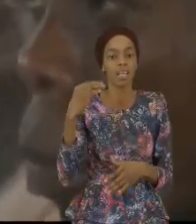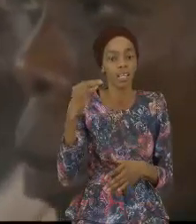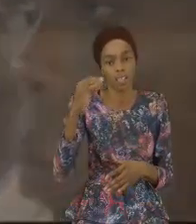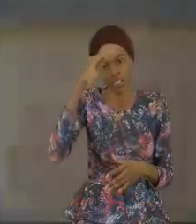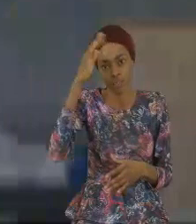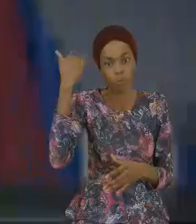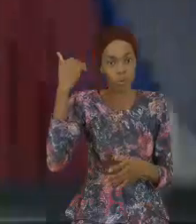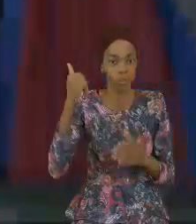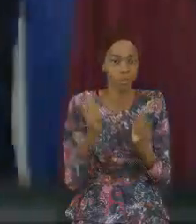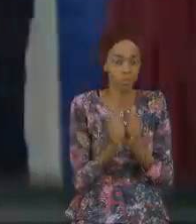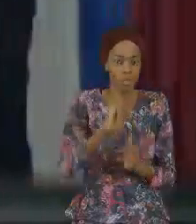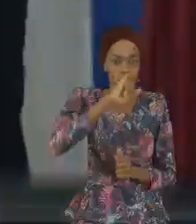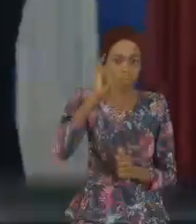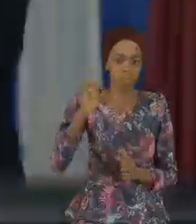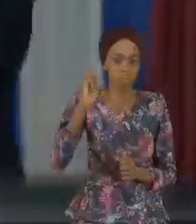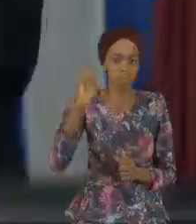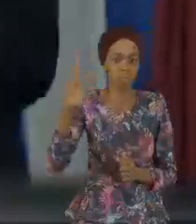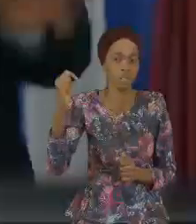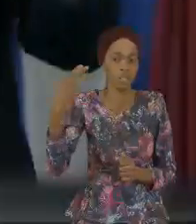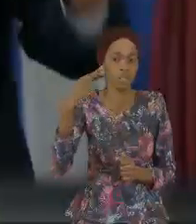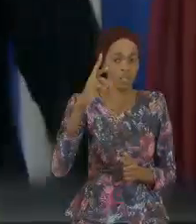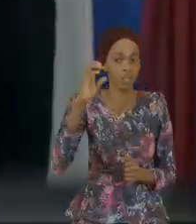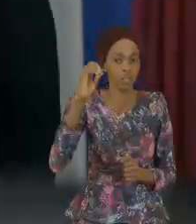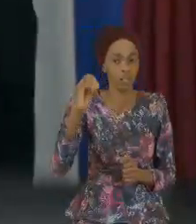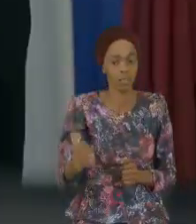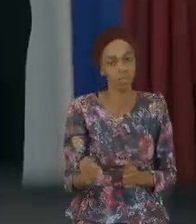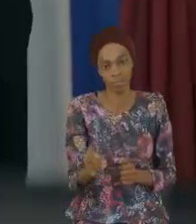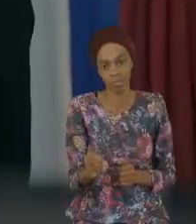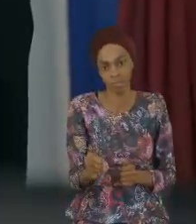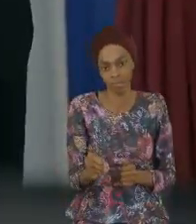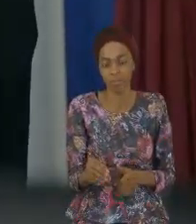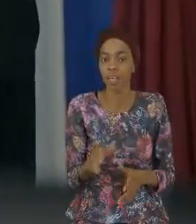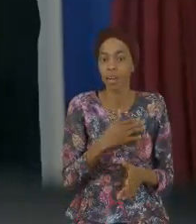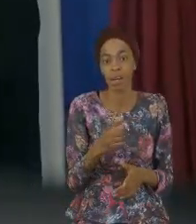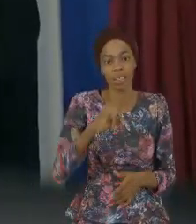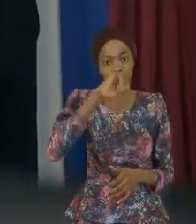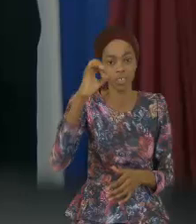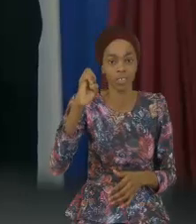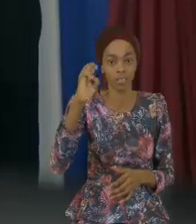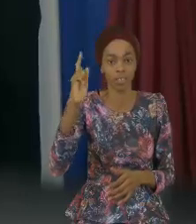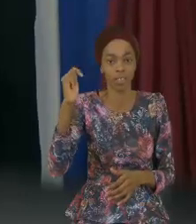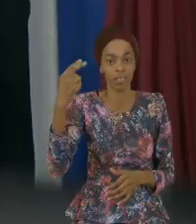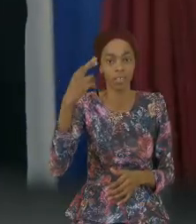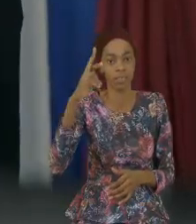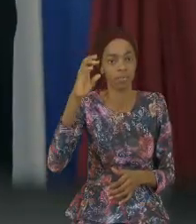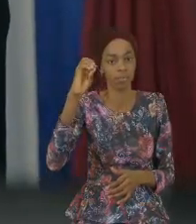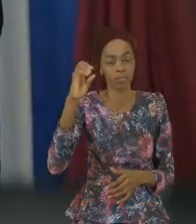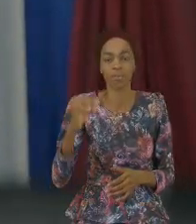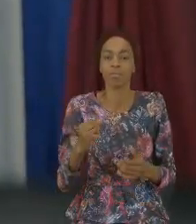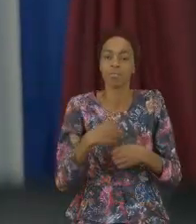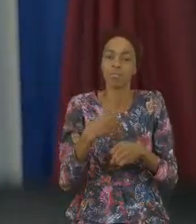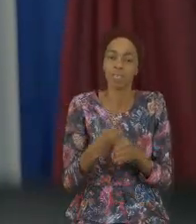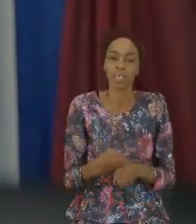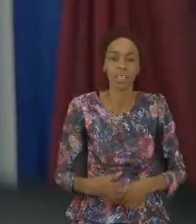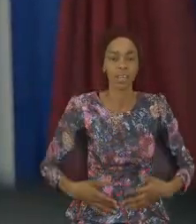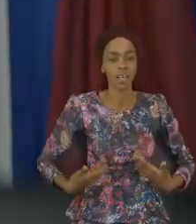And Jethro made life easy and convenient. Take my daughter, you have her for a